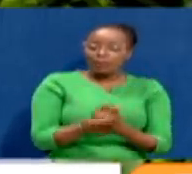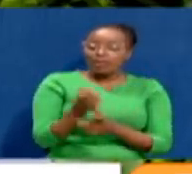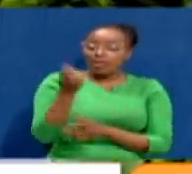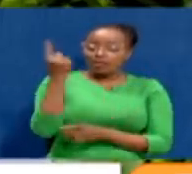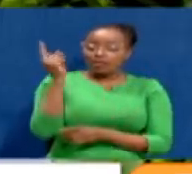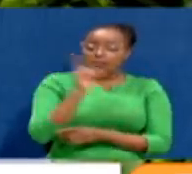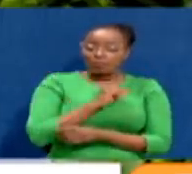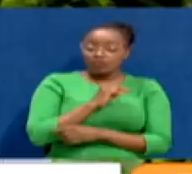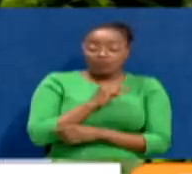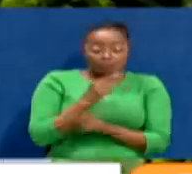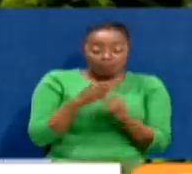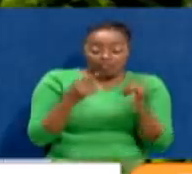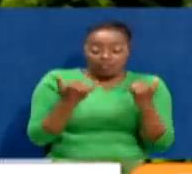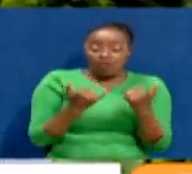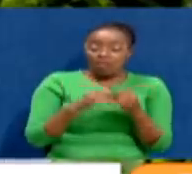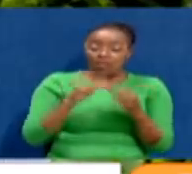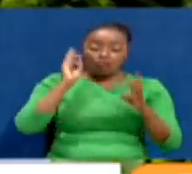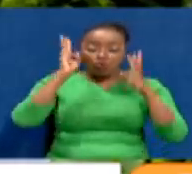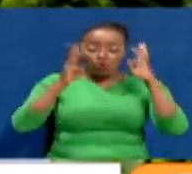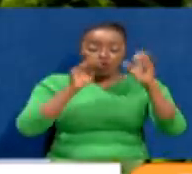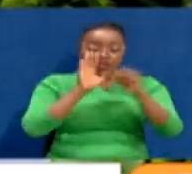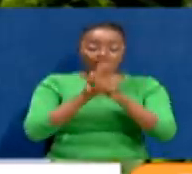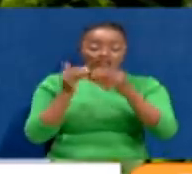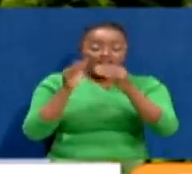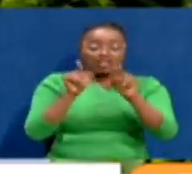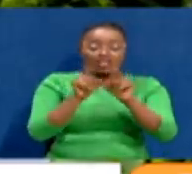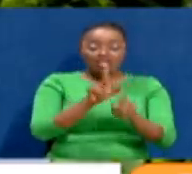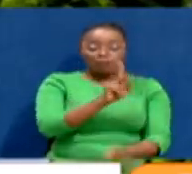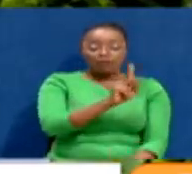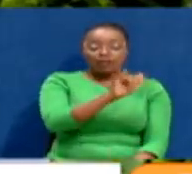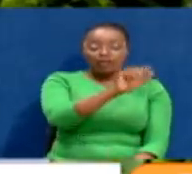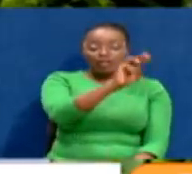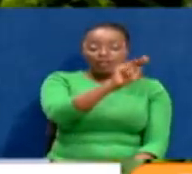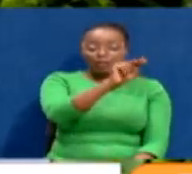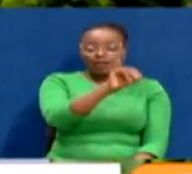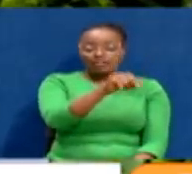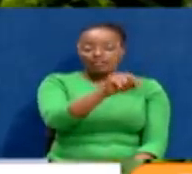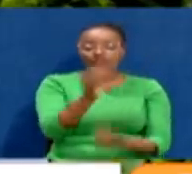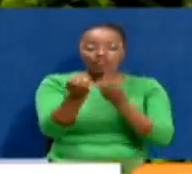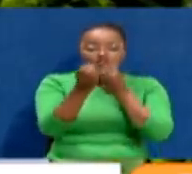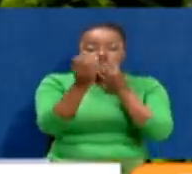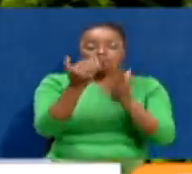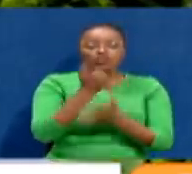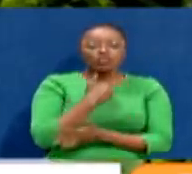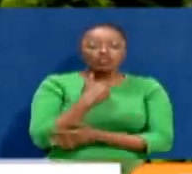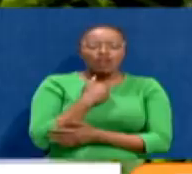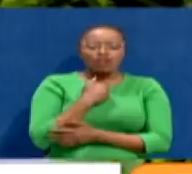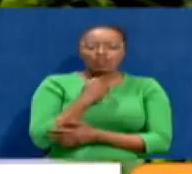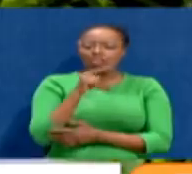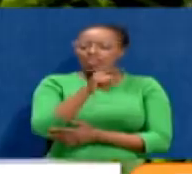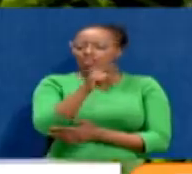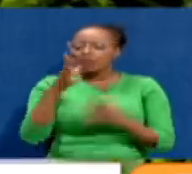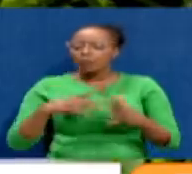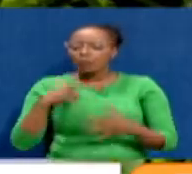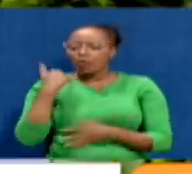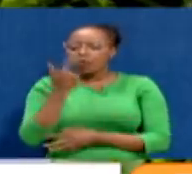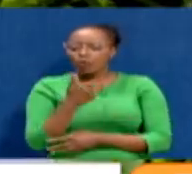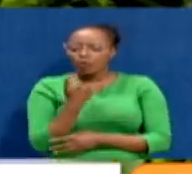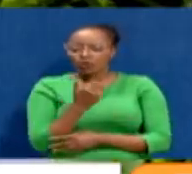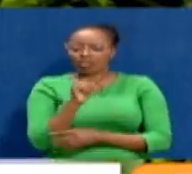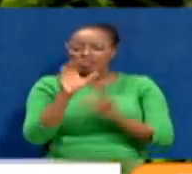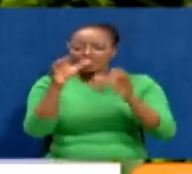get worried when I hear leaders like Kimani Ichung'wah, who probably have this information about who these people are and